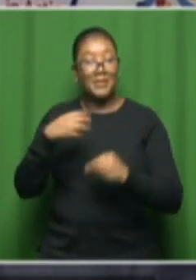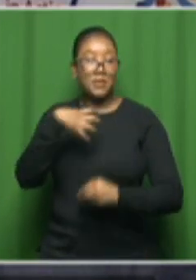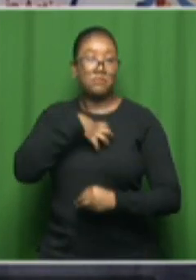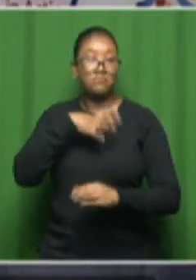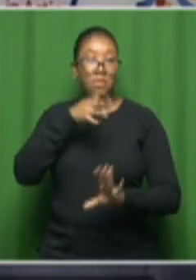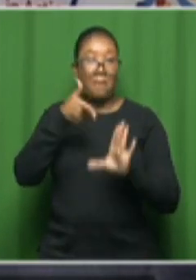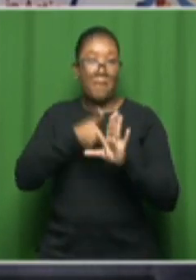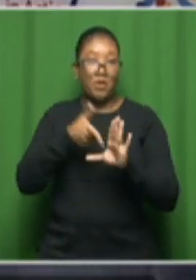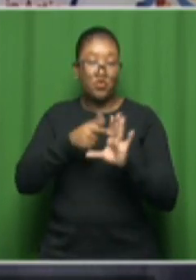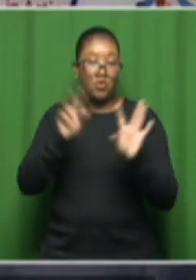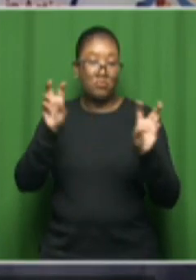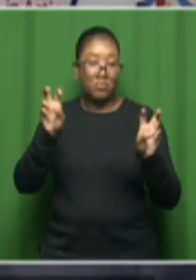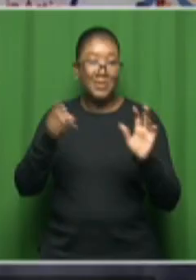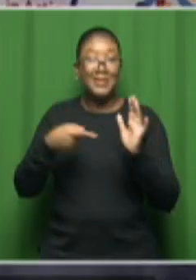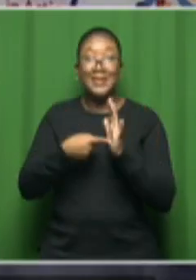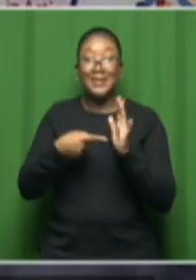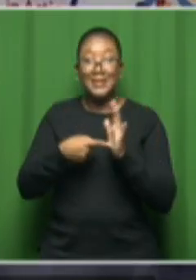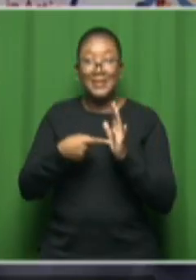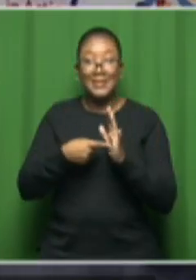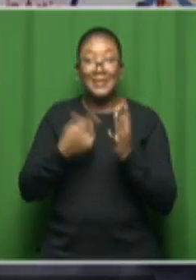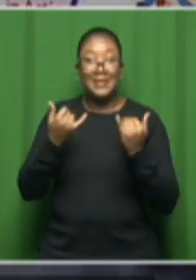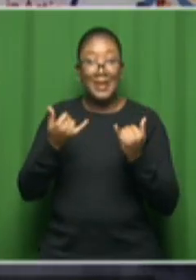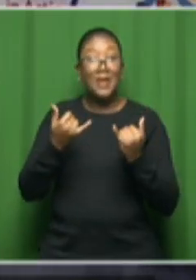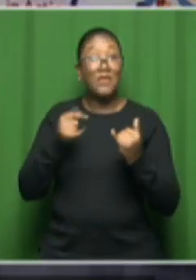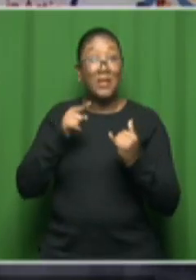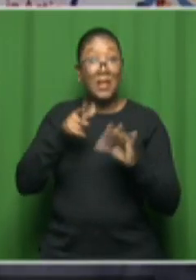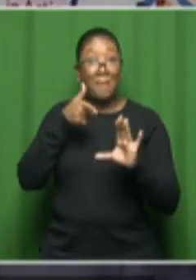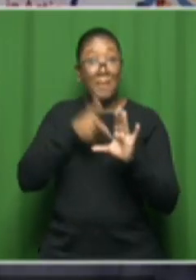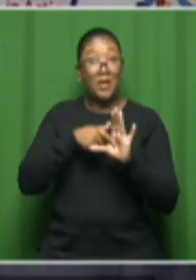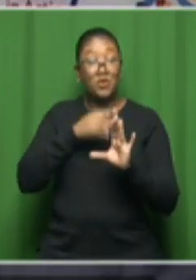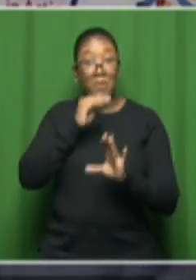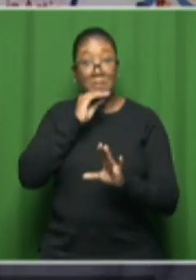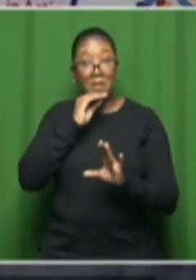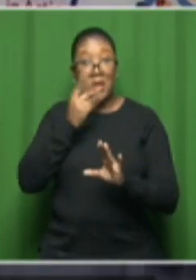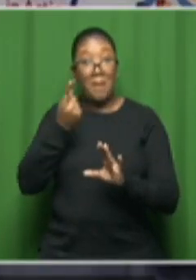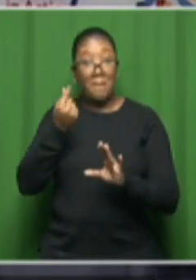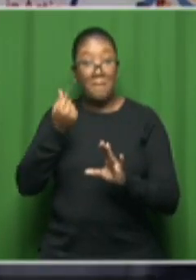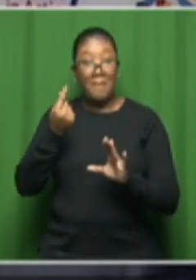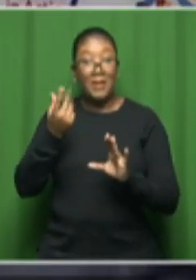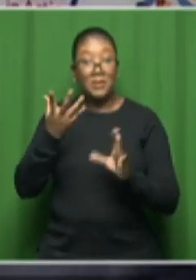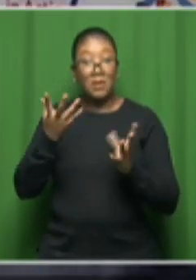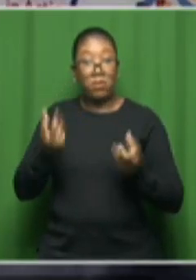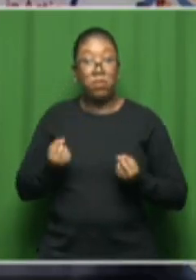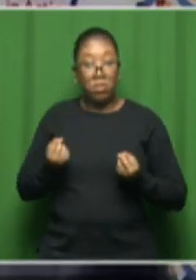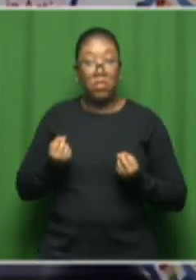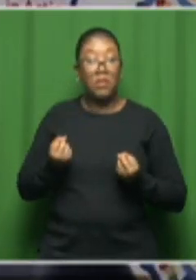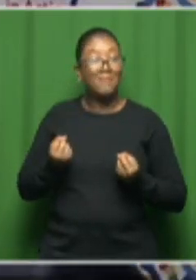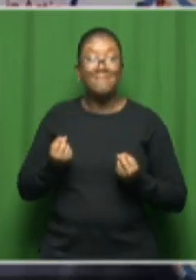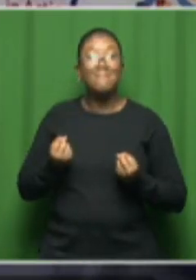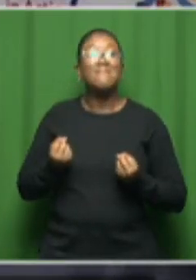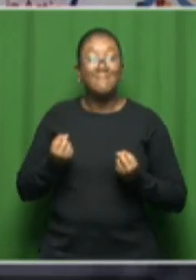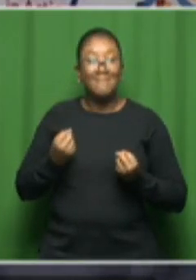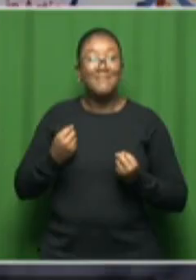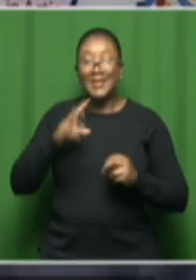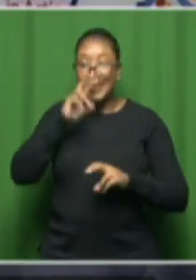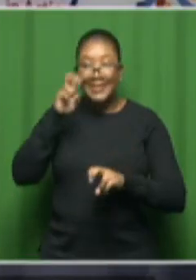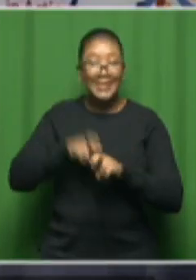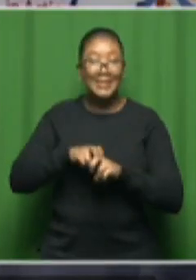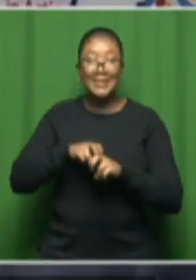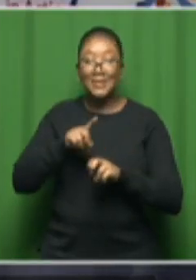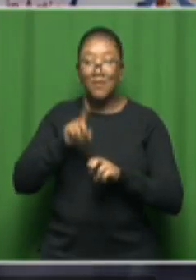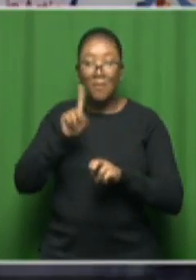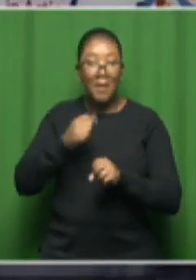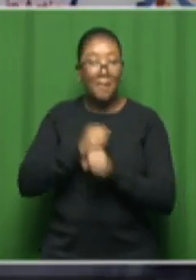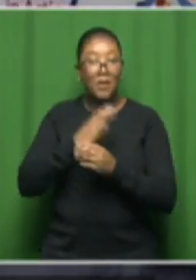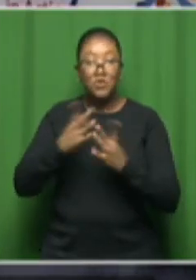a money printing machine that needs no involvement from yourself. It really does need